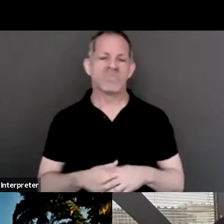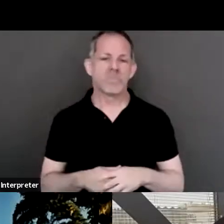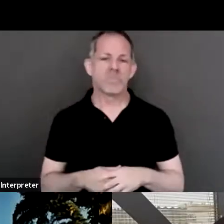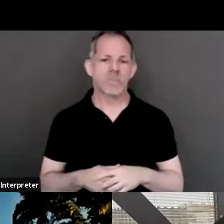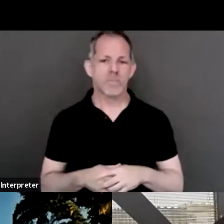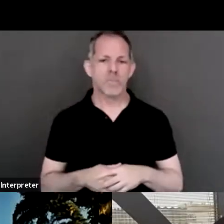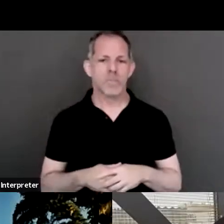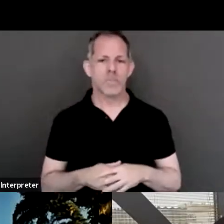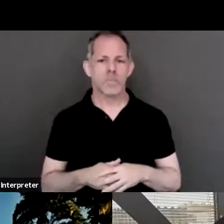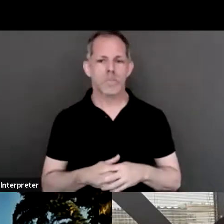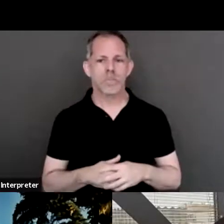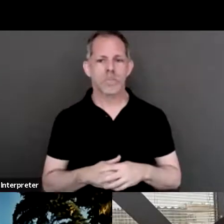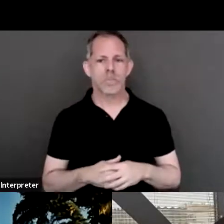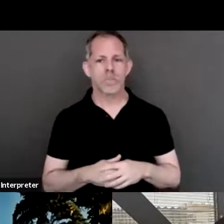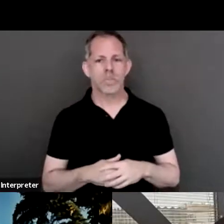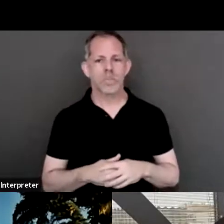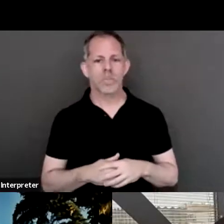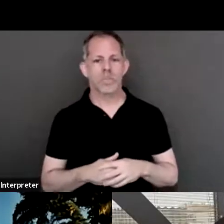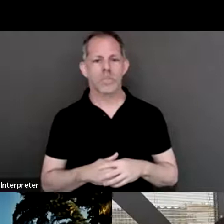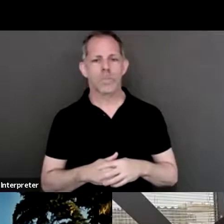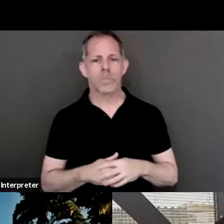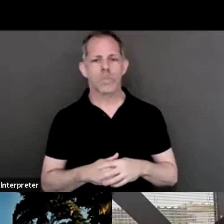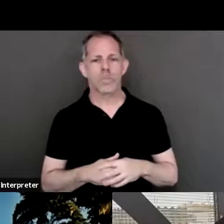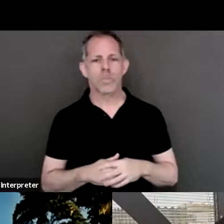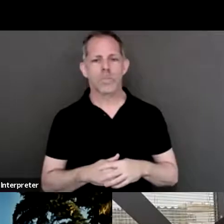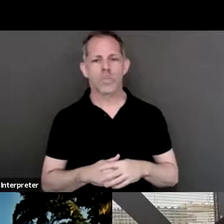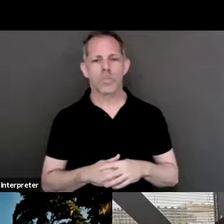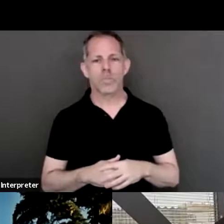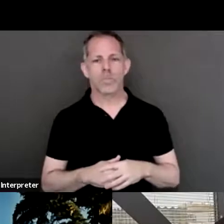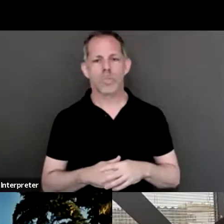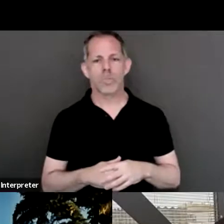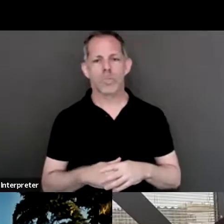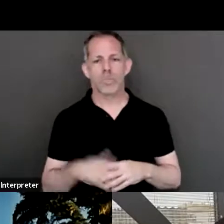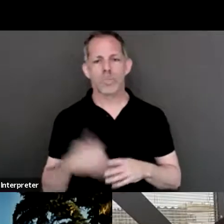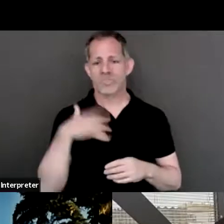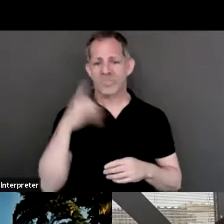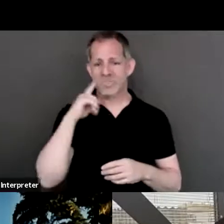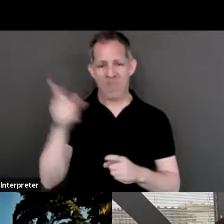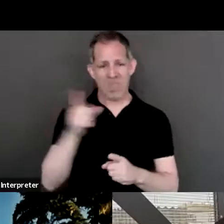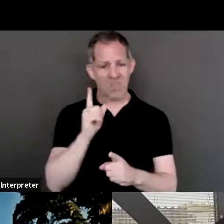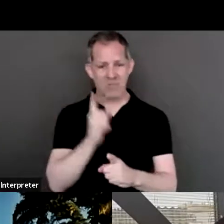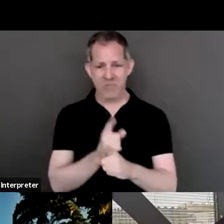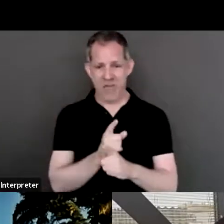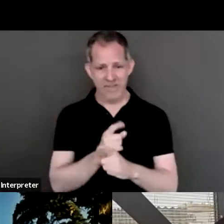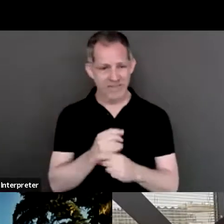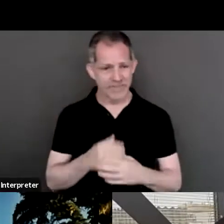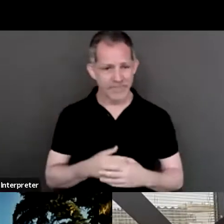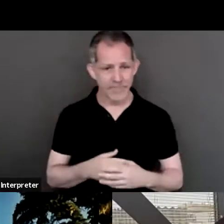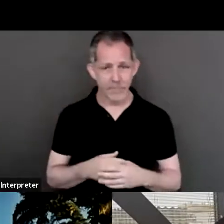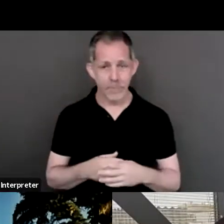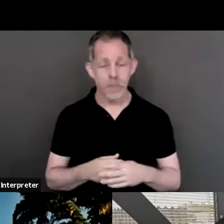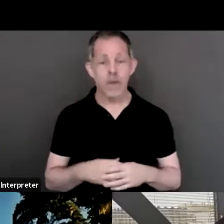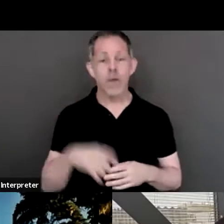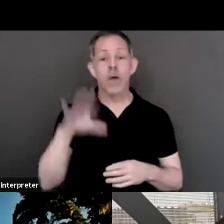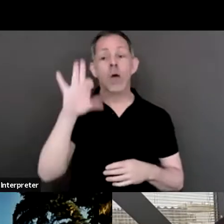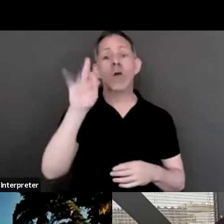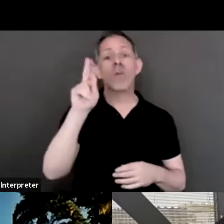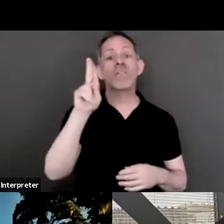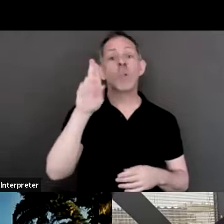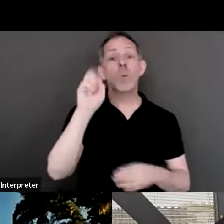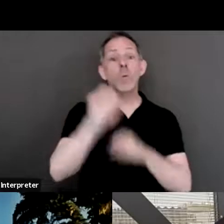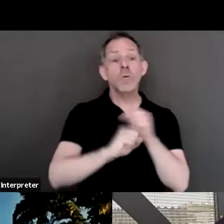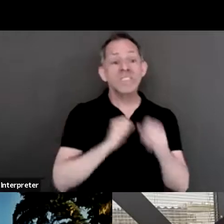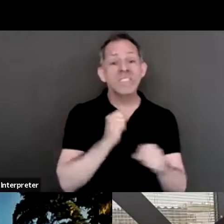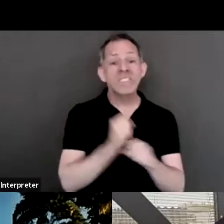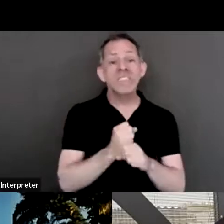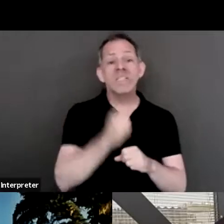that face coverings in the future during flu season, COVID or no COVID, or high COVID or low